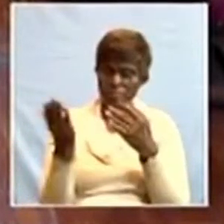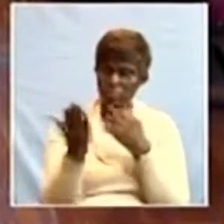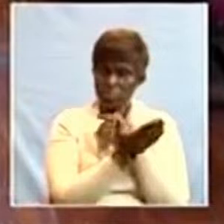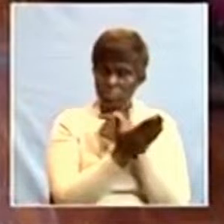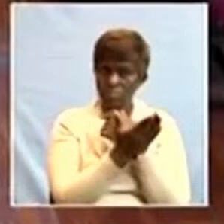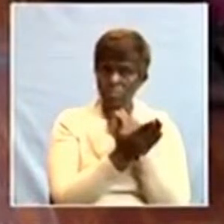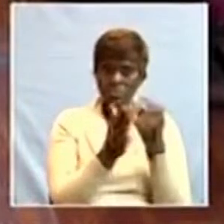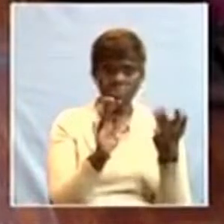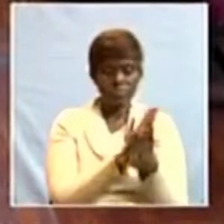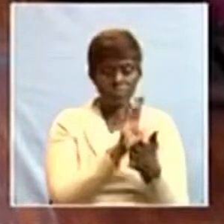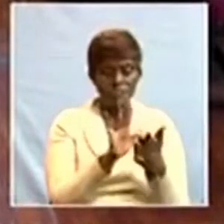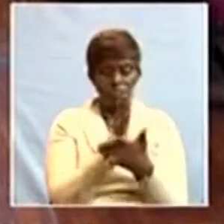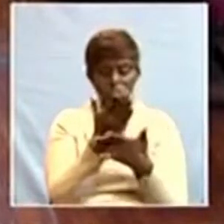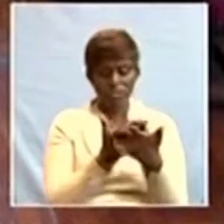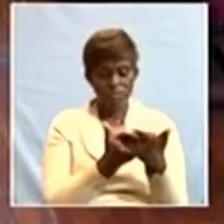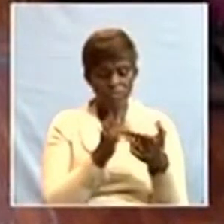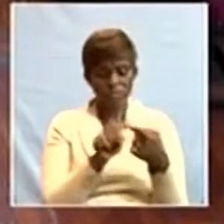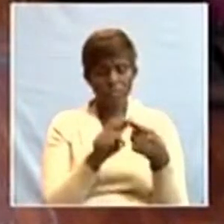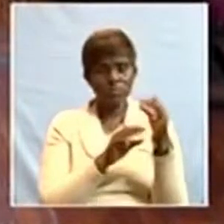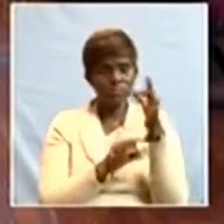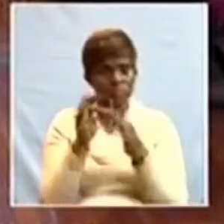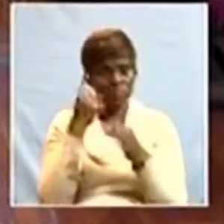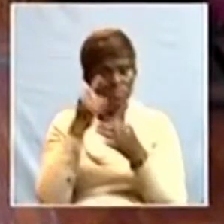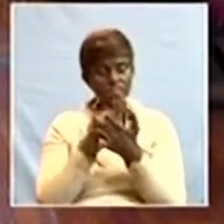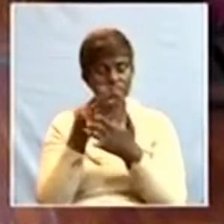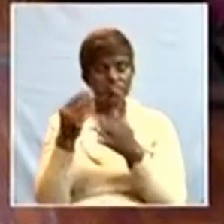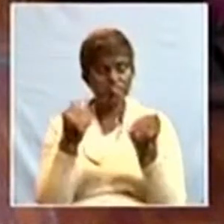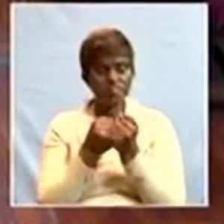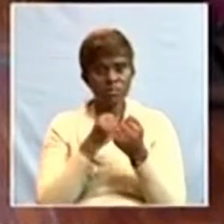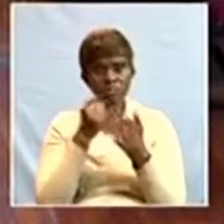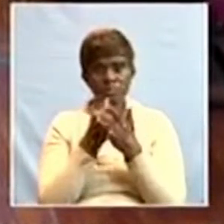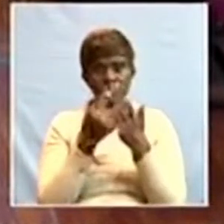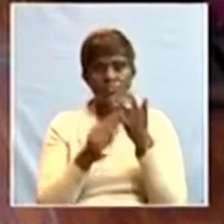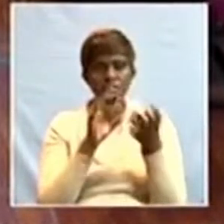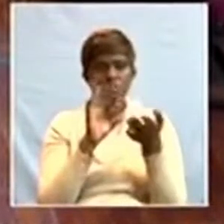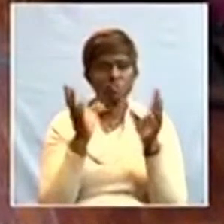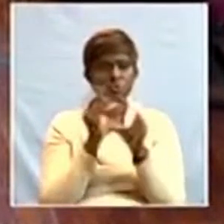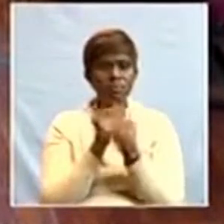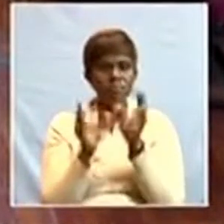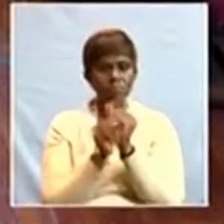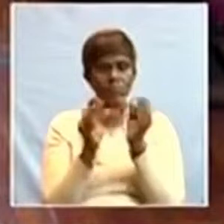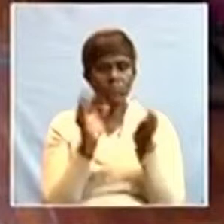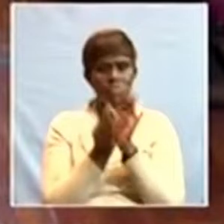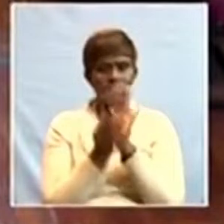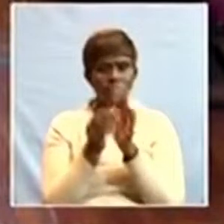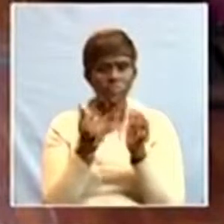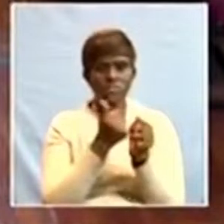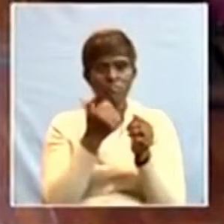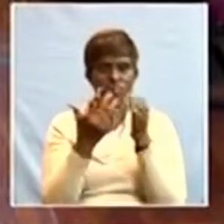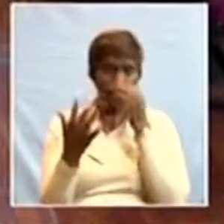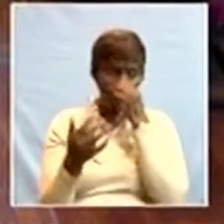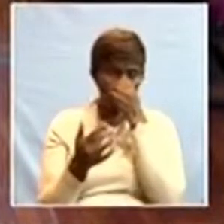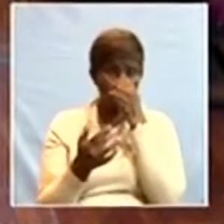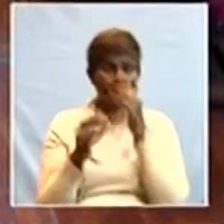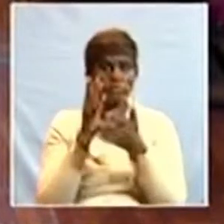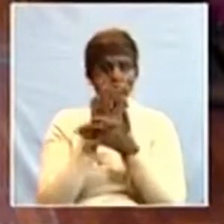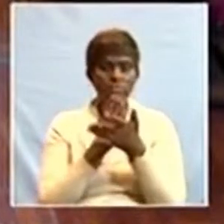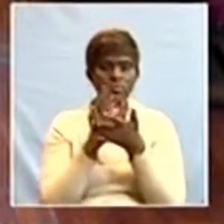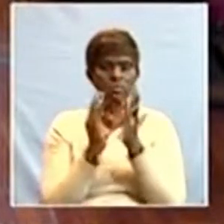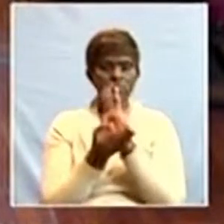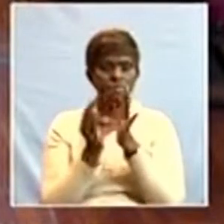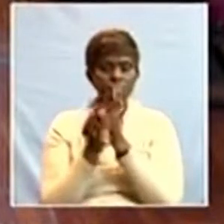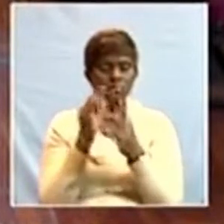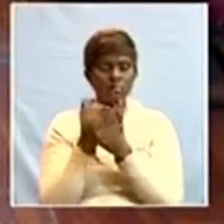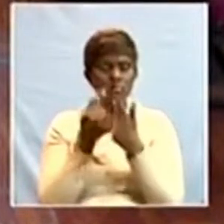the documentation to account for the inputs had been misfiled. And the other thing was that some files were